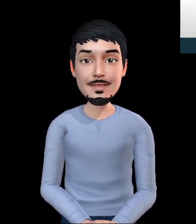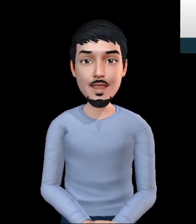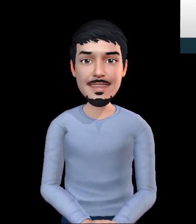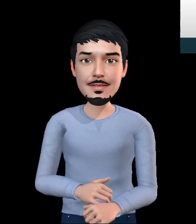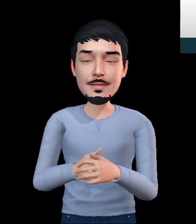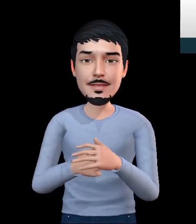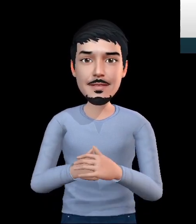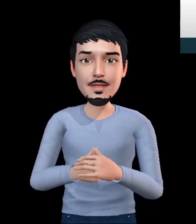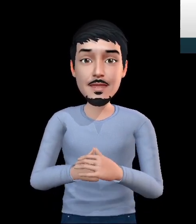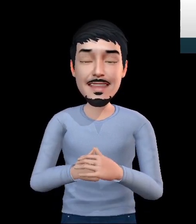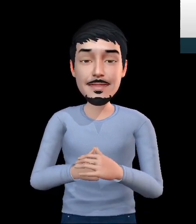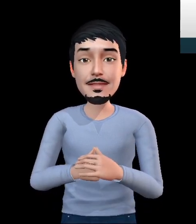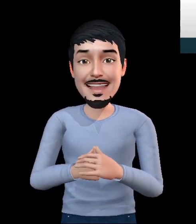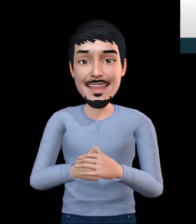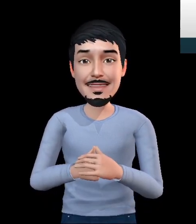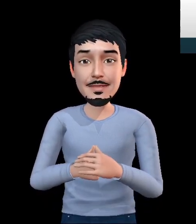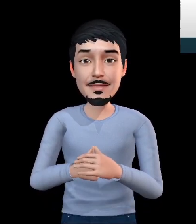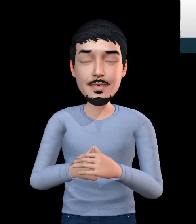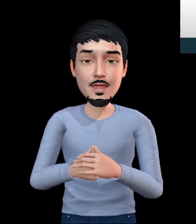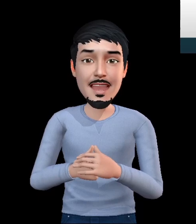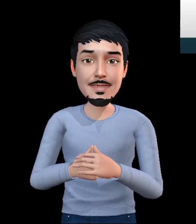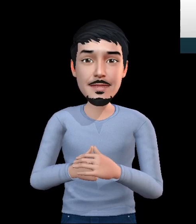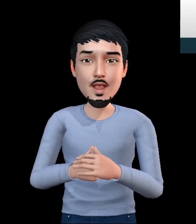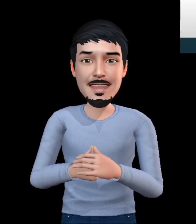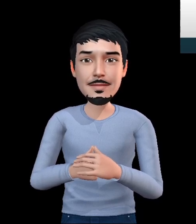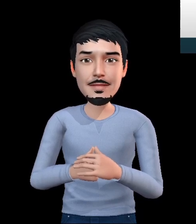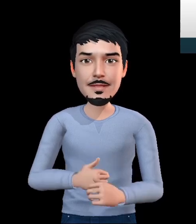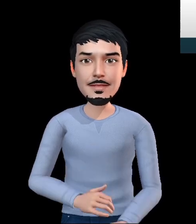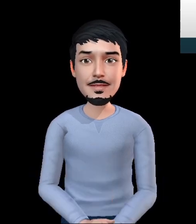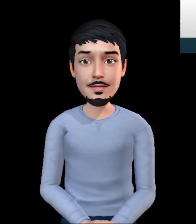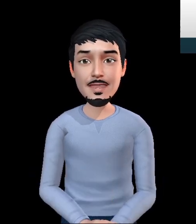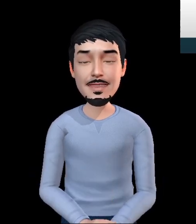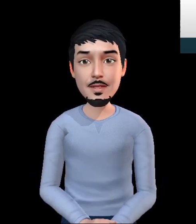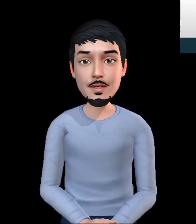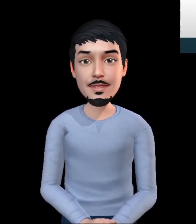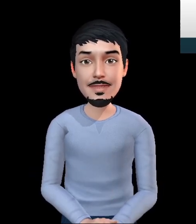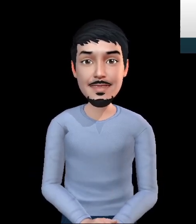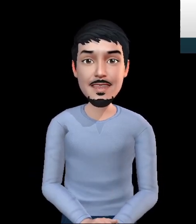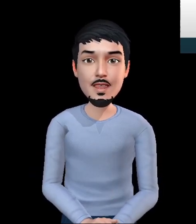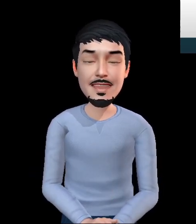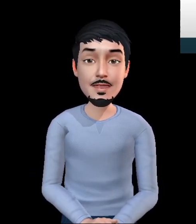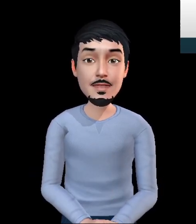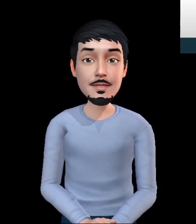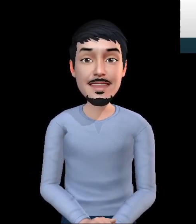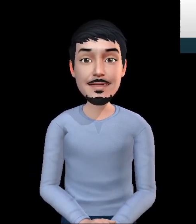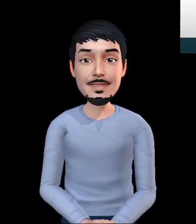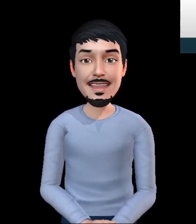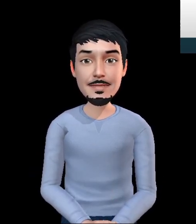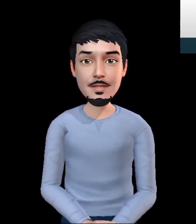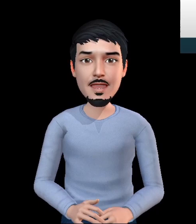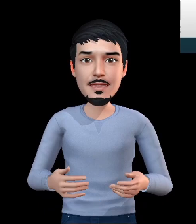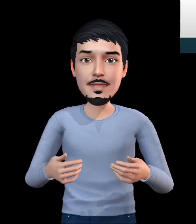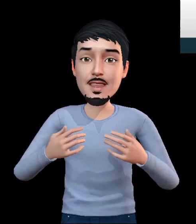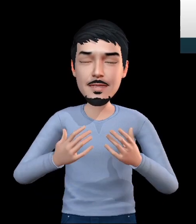taxpayers' money. To be fair, that this group has a point. So if and when the Philippines